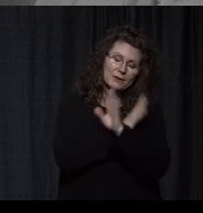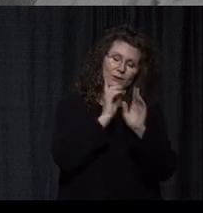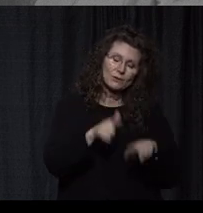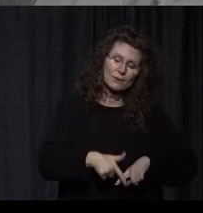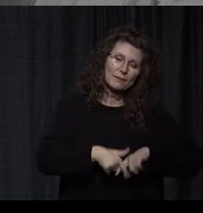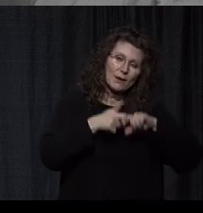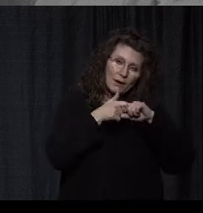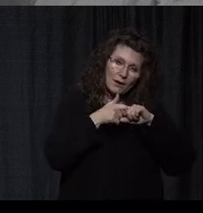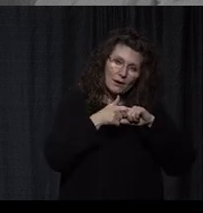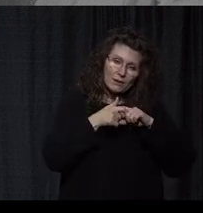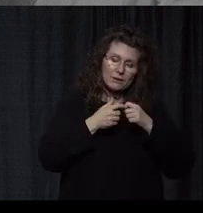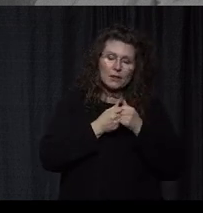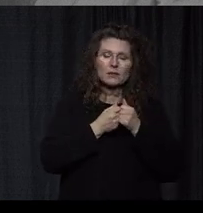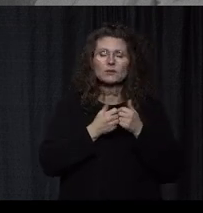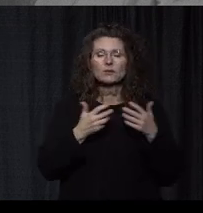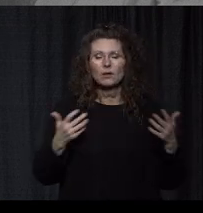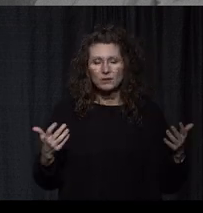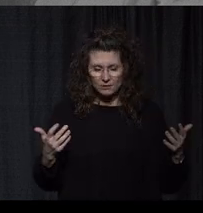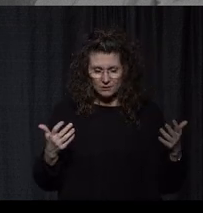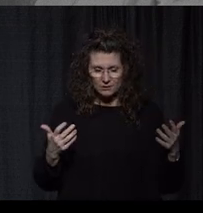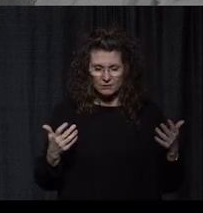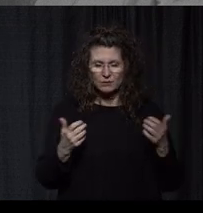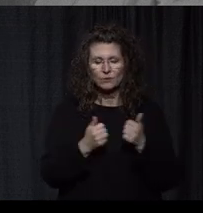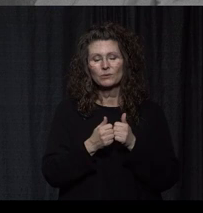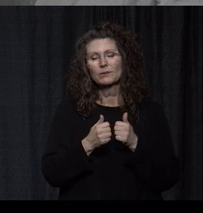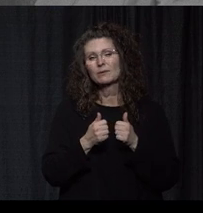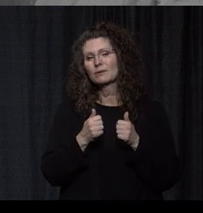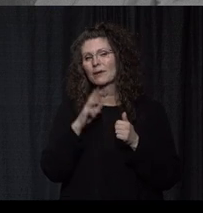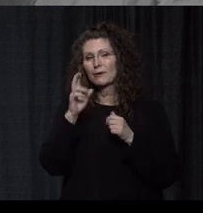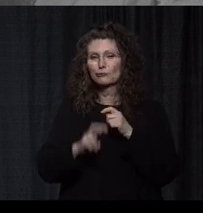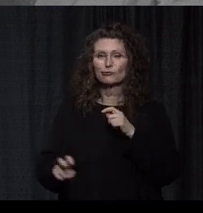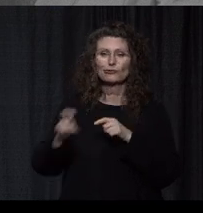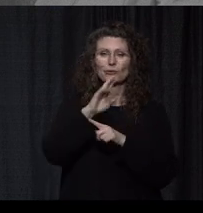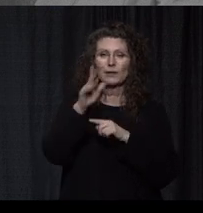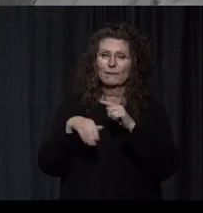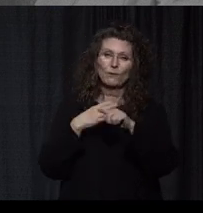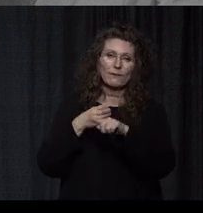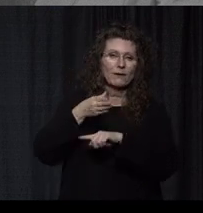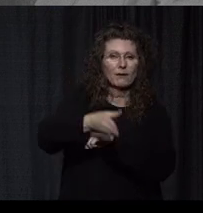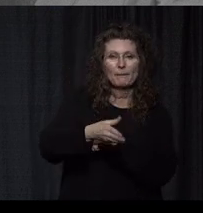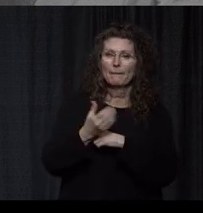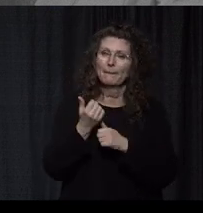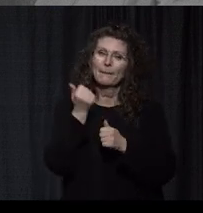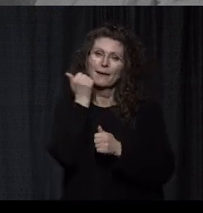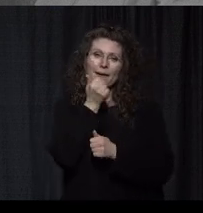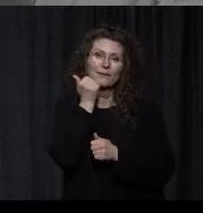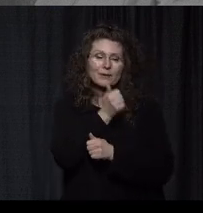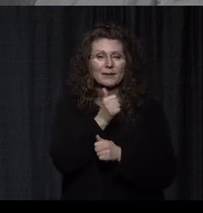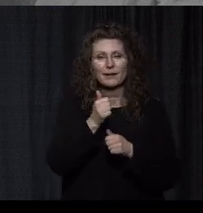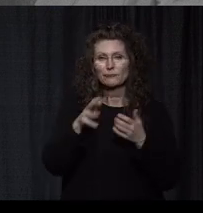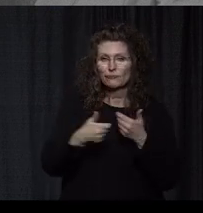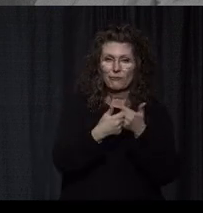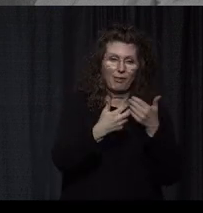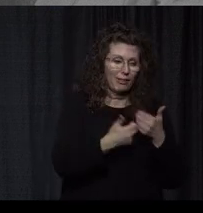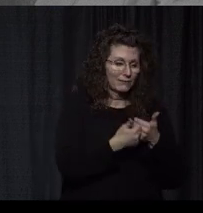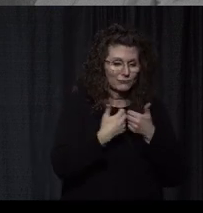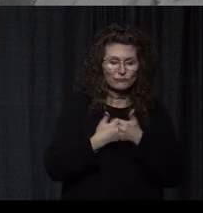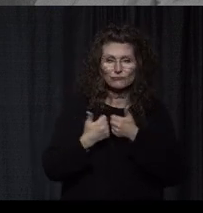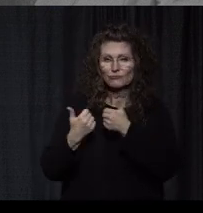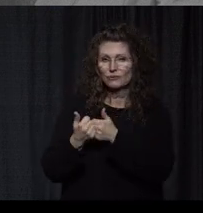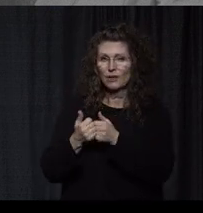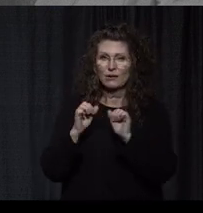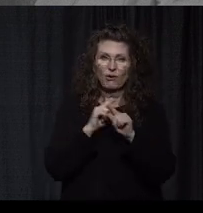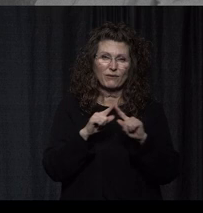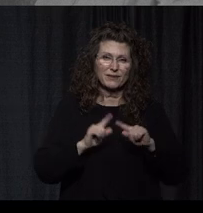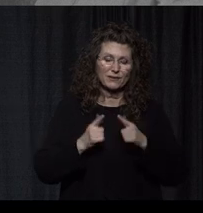endless and exhausting pursuit of overcoming everyday challenges and safely dissect the barrage of